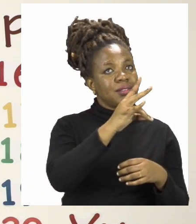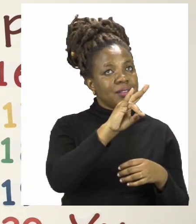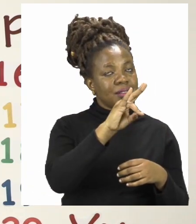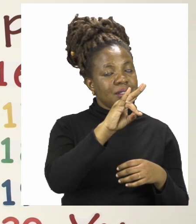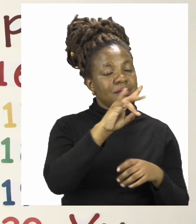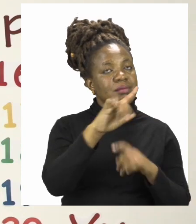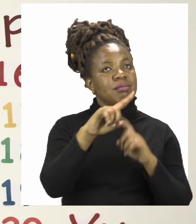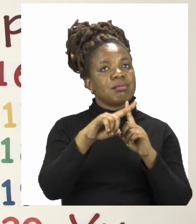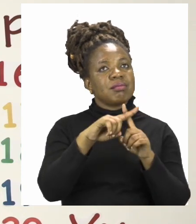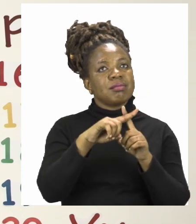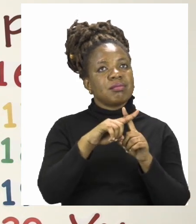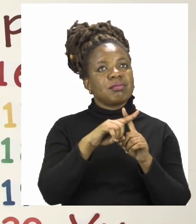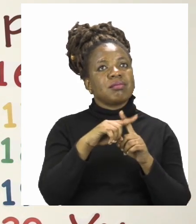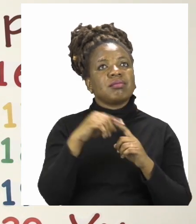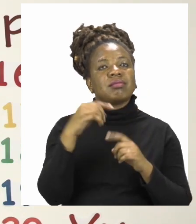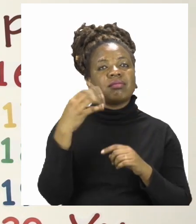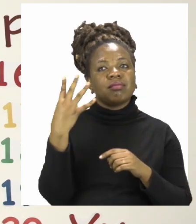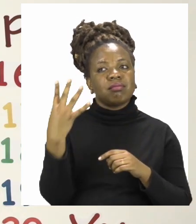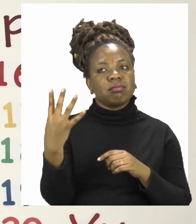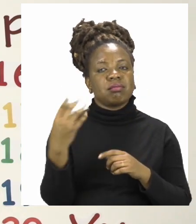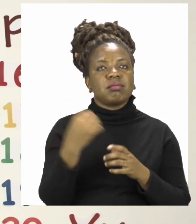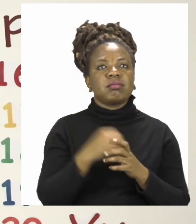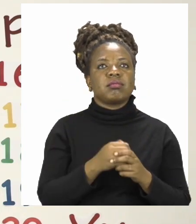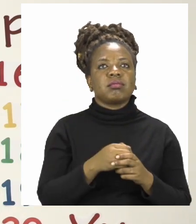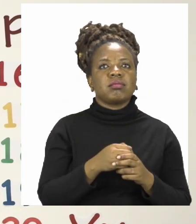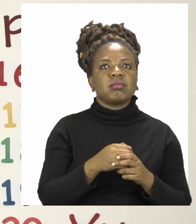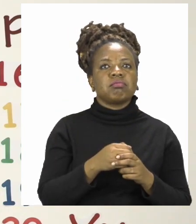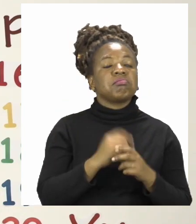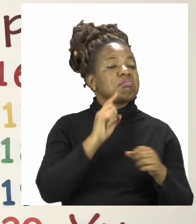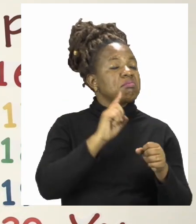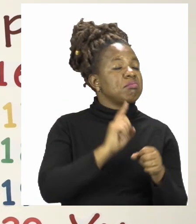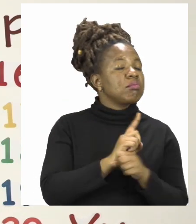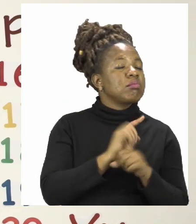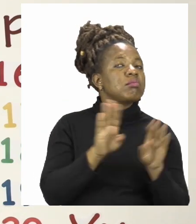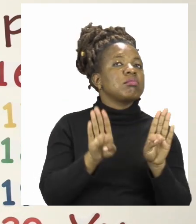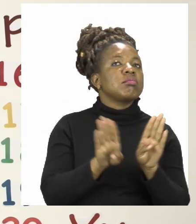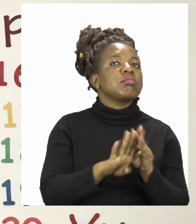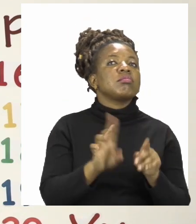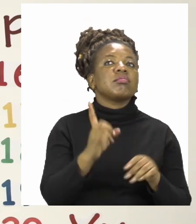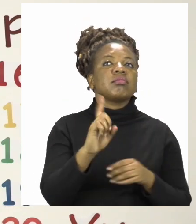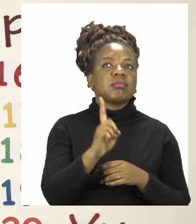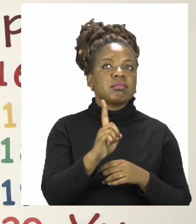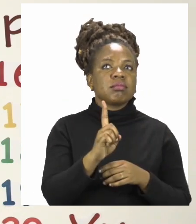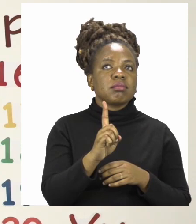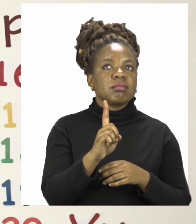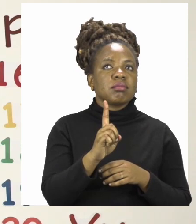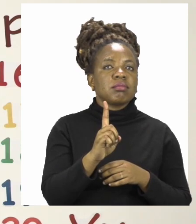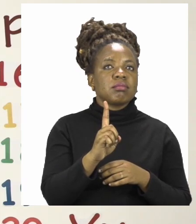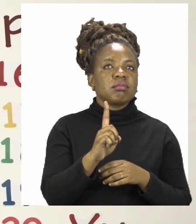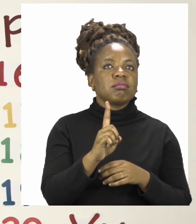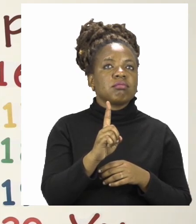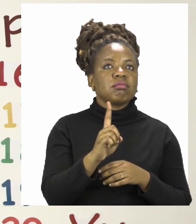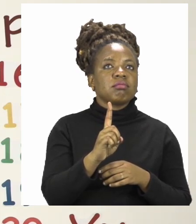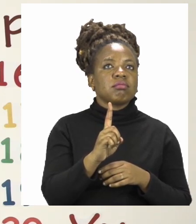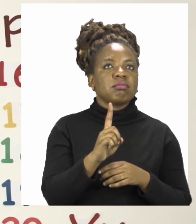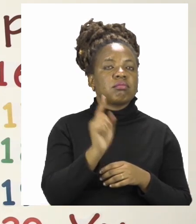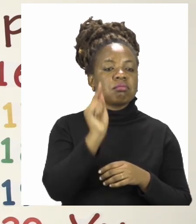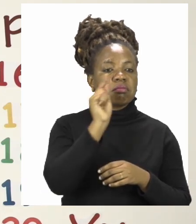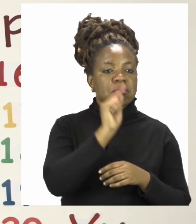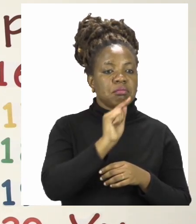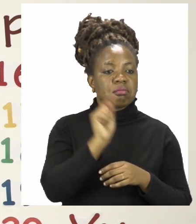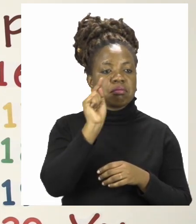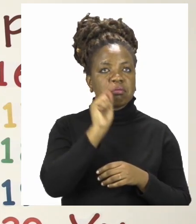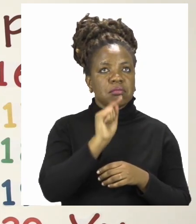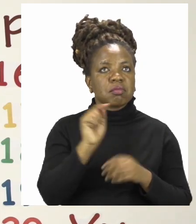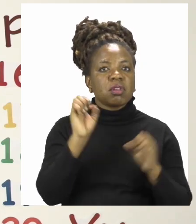or 7 times 4. The first thing we need to do, my dear friends, is to draw how